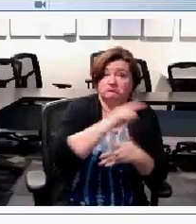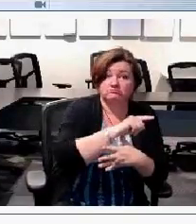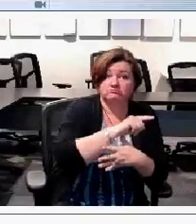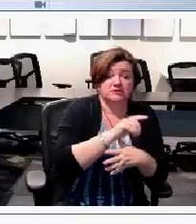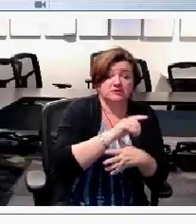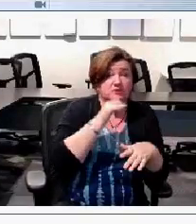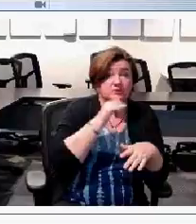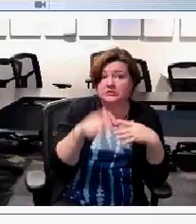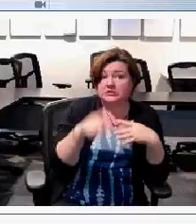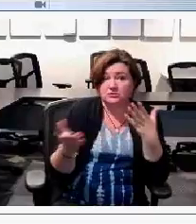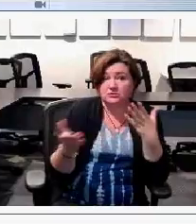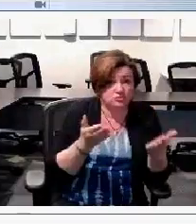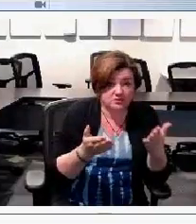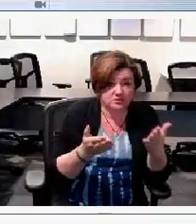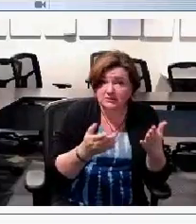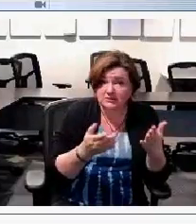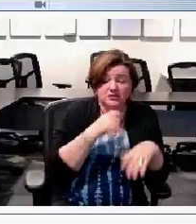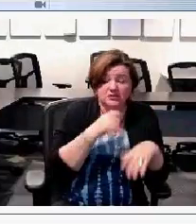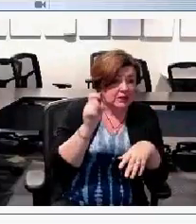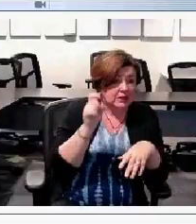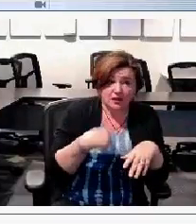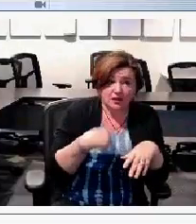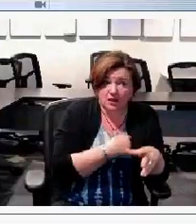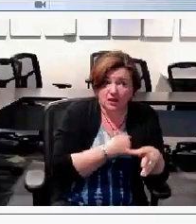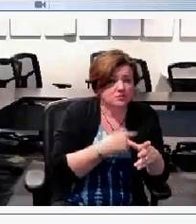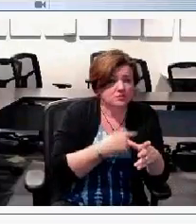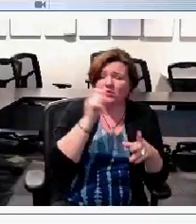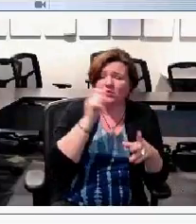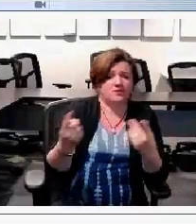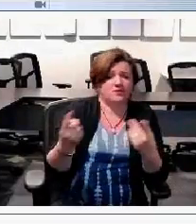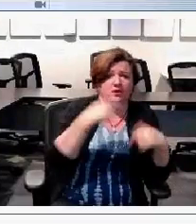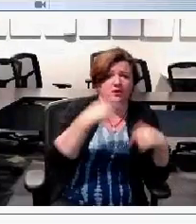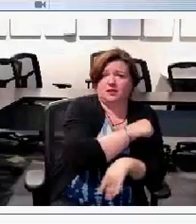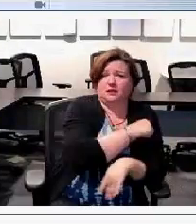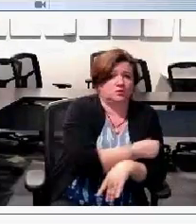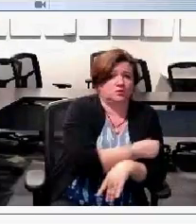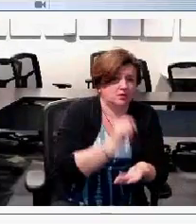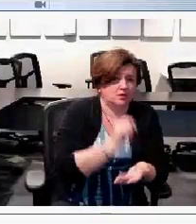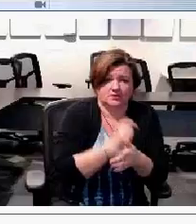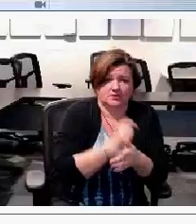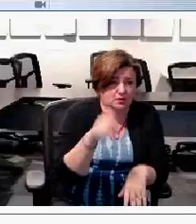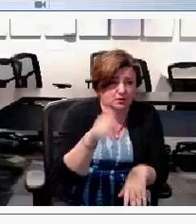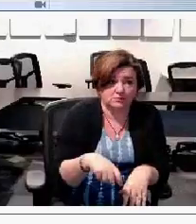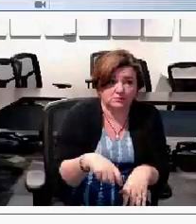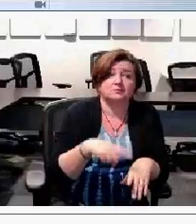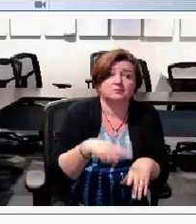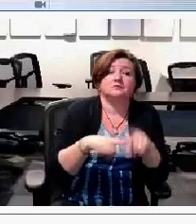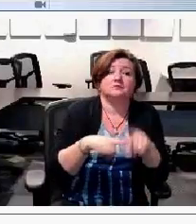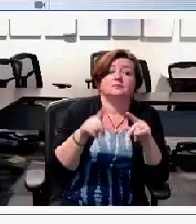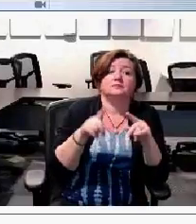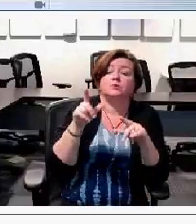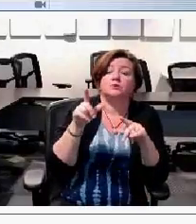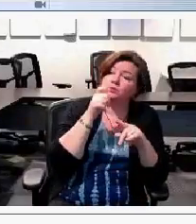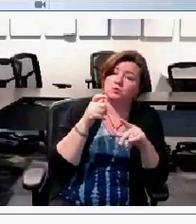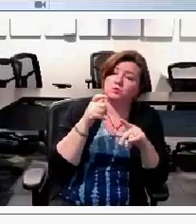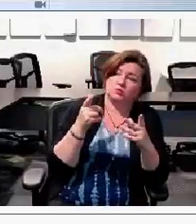need service, we certainly don't want to have them come into the Glenrose for therapy. But that is our kind of our